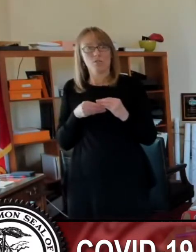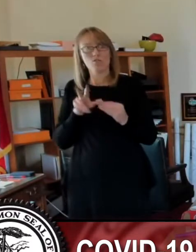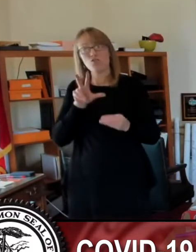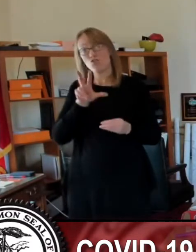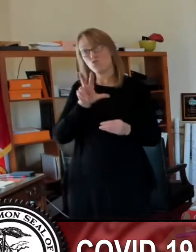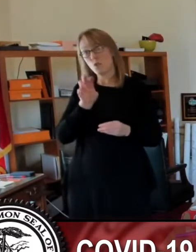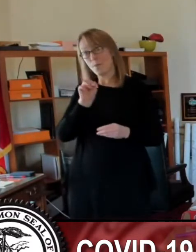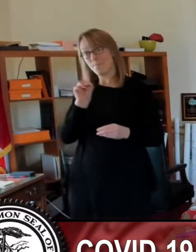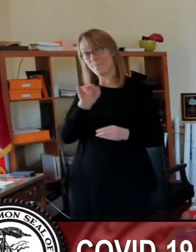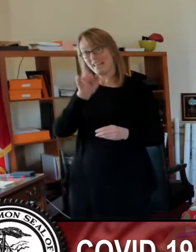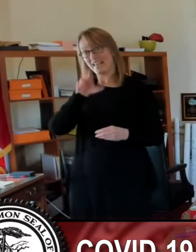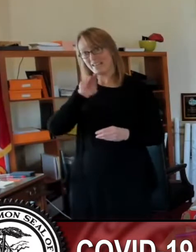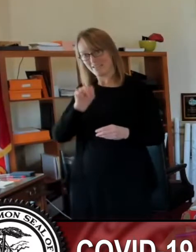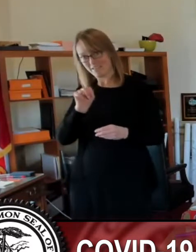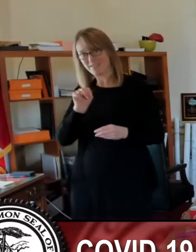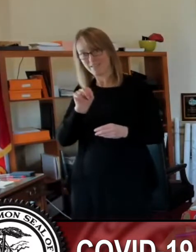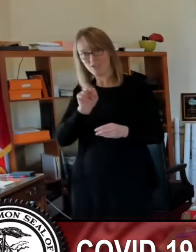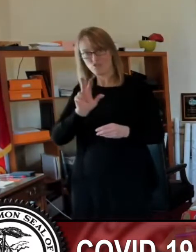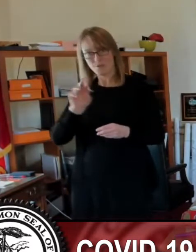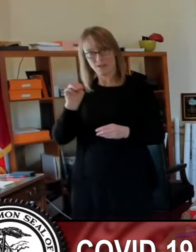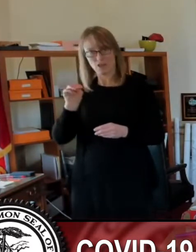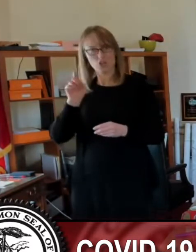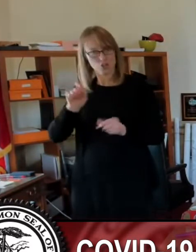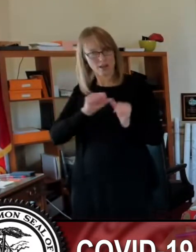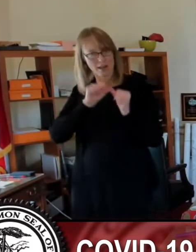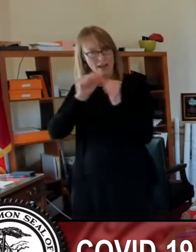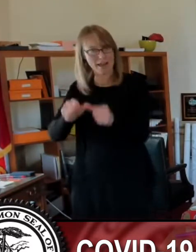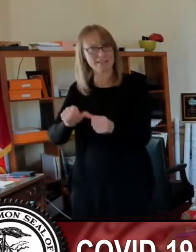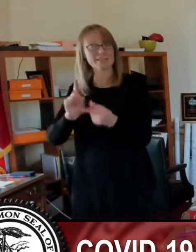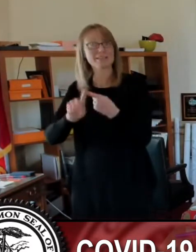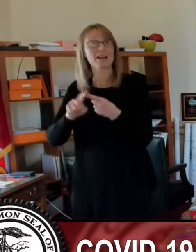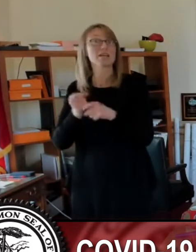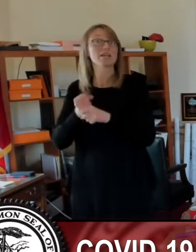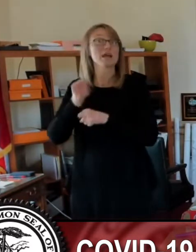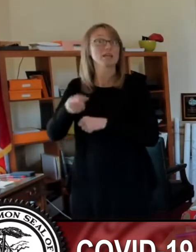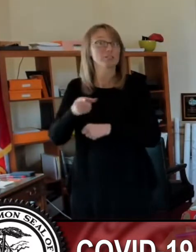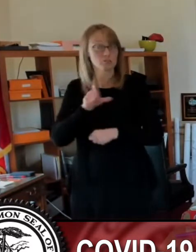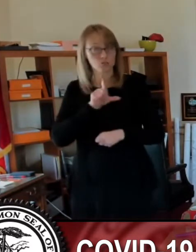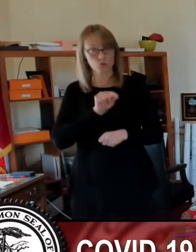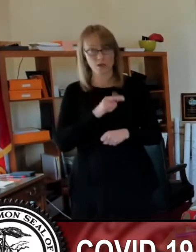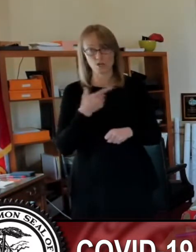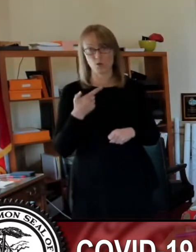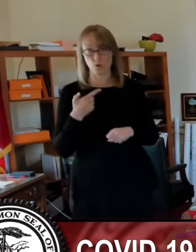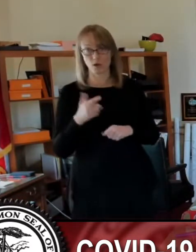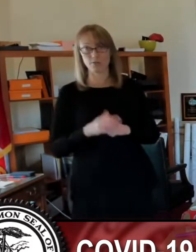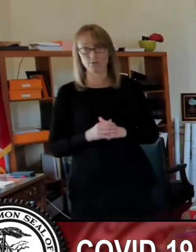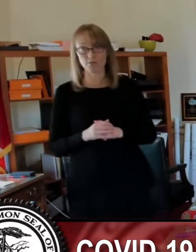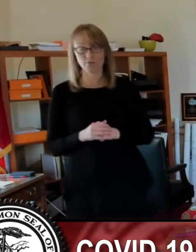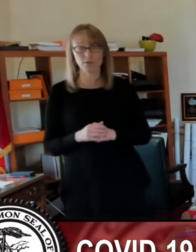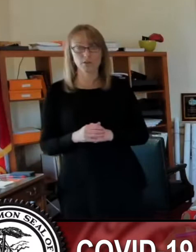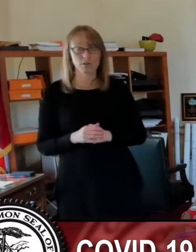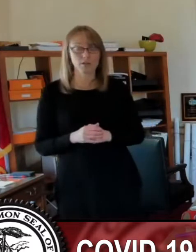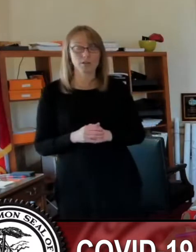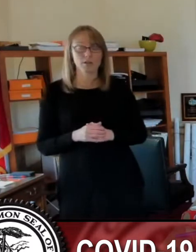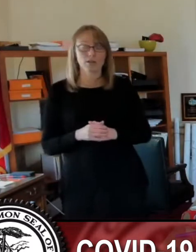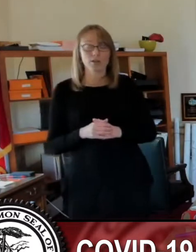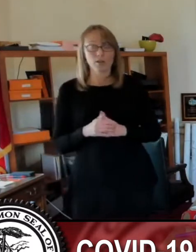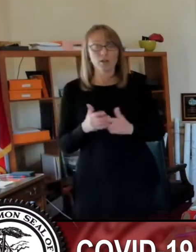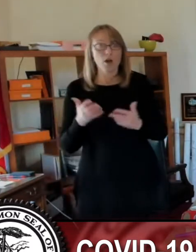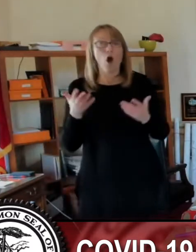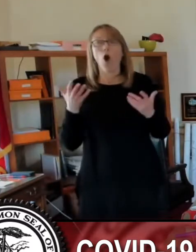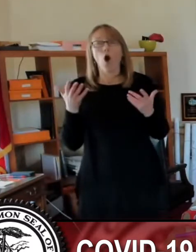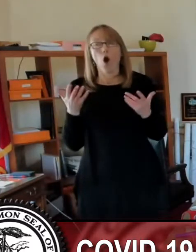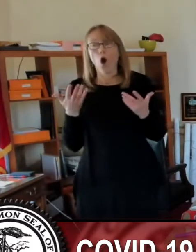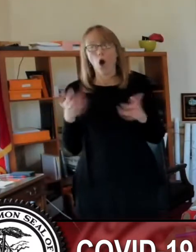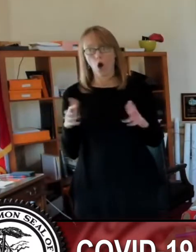year, through 2021. And just because of some of the funding, they've already gone through $1 million, and they've